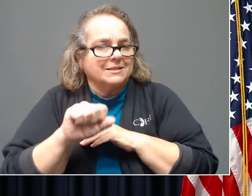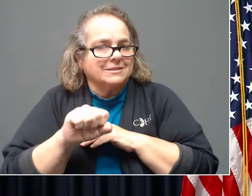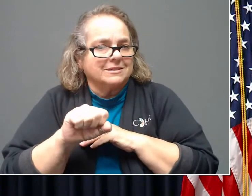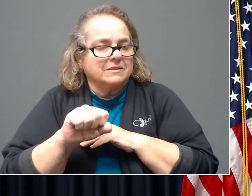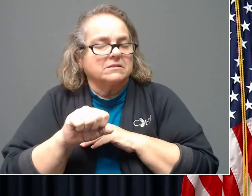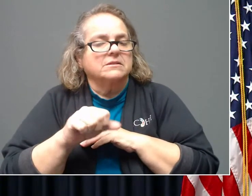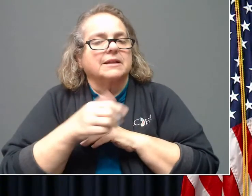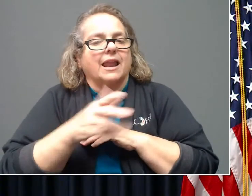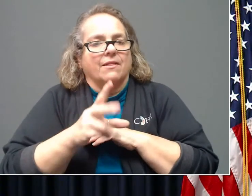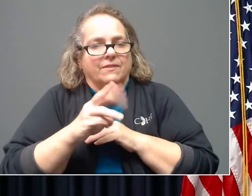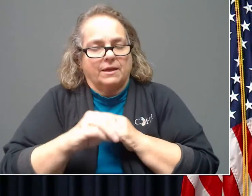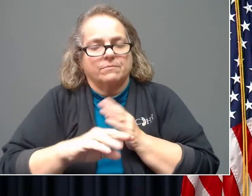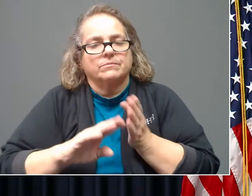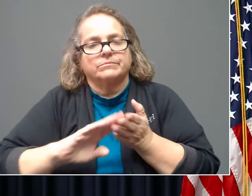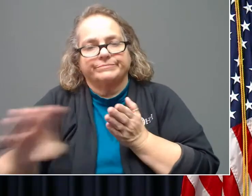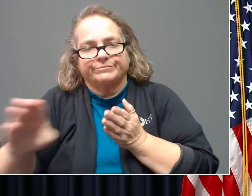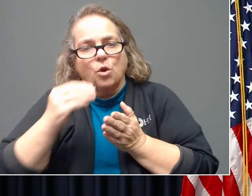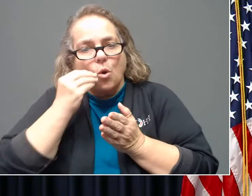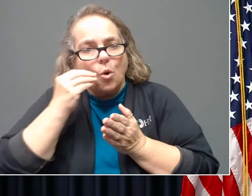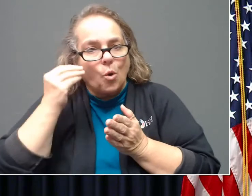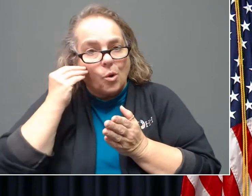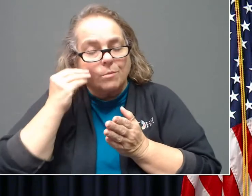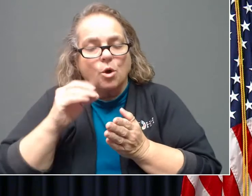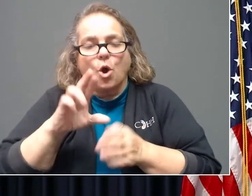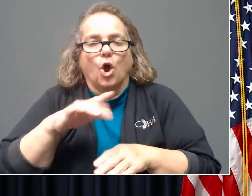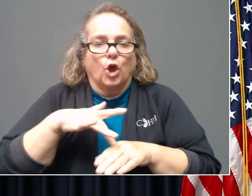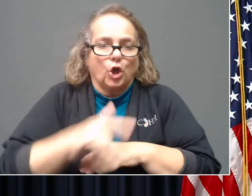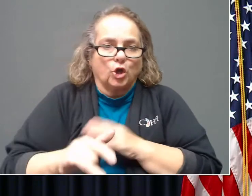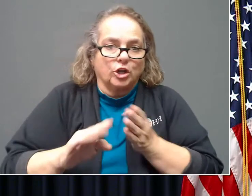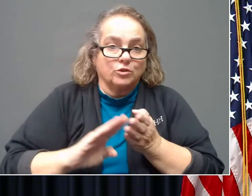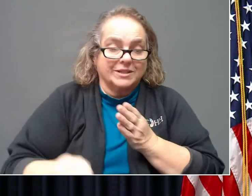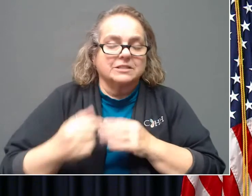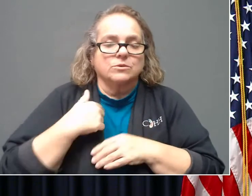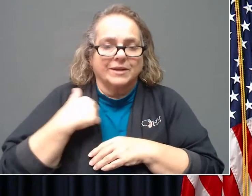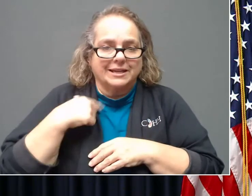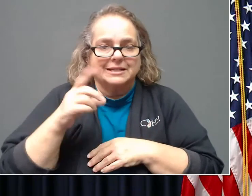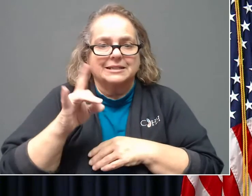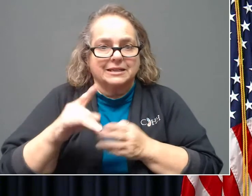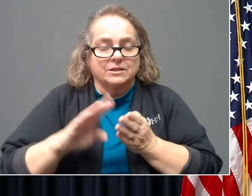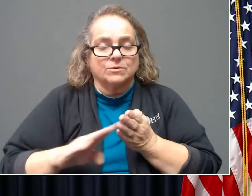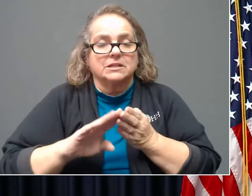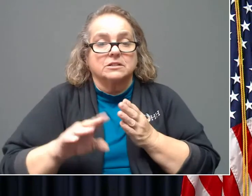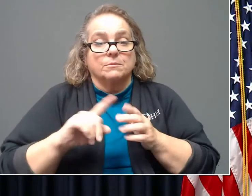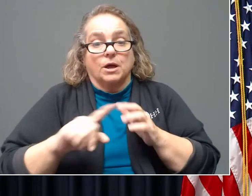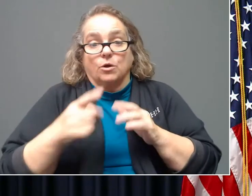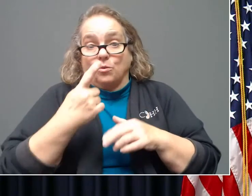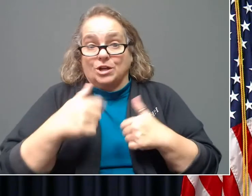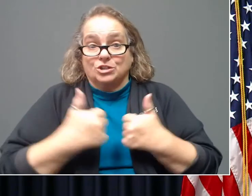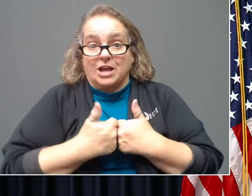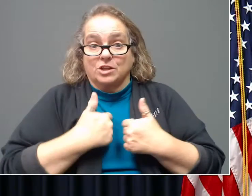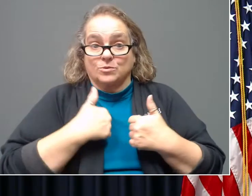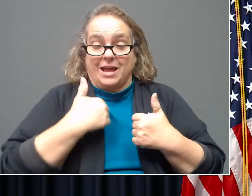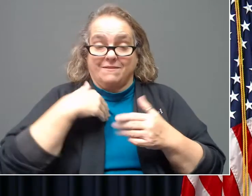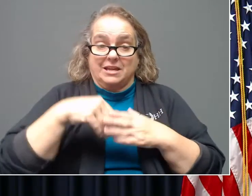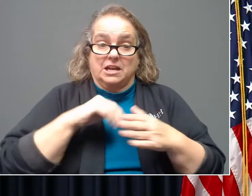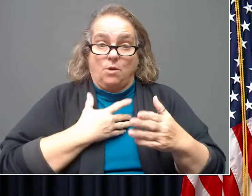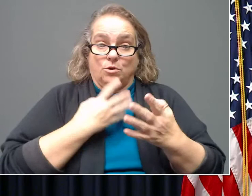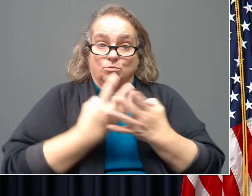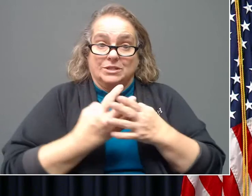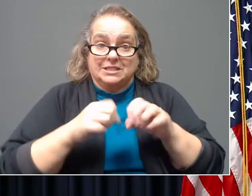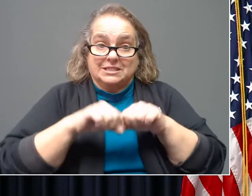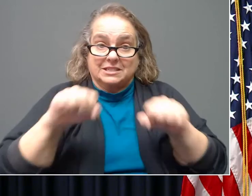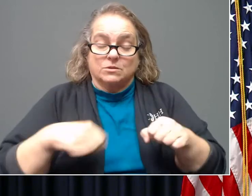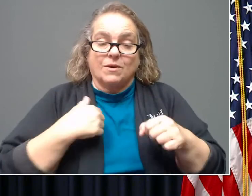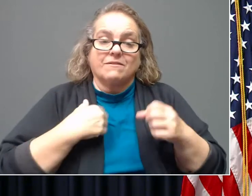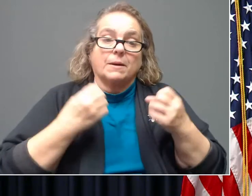at home or to have an early release. One challenge we have is in our prison system, we have a number of individuals that